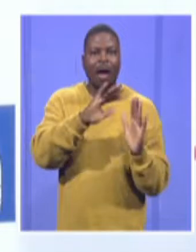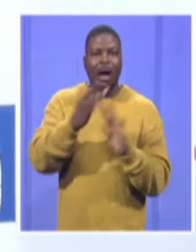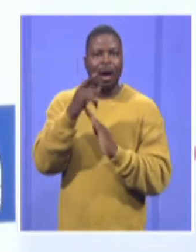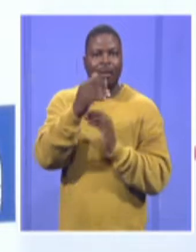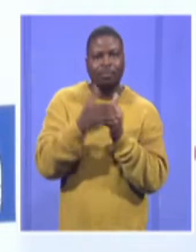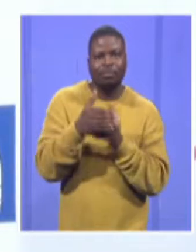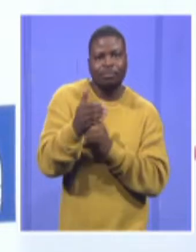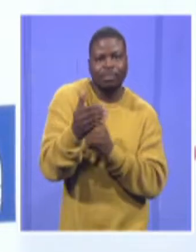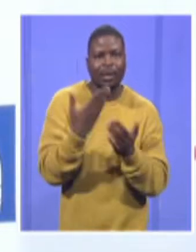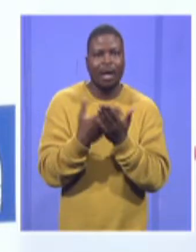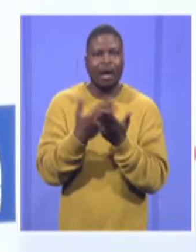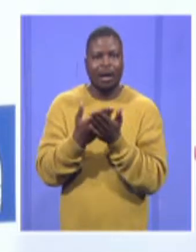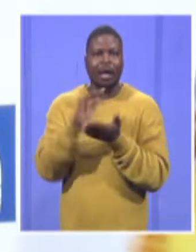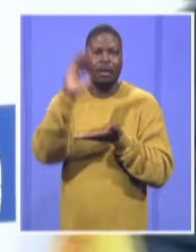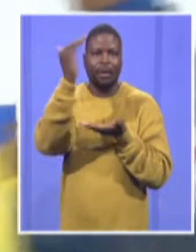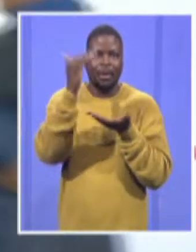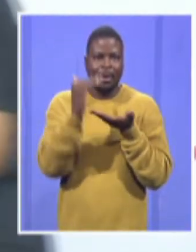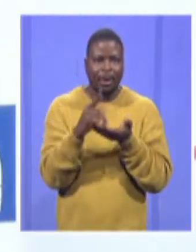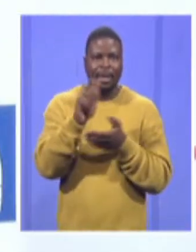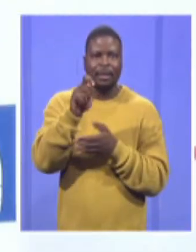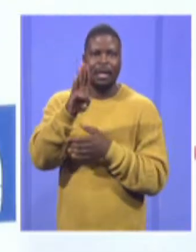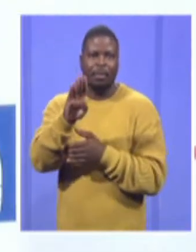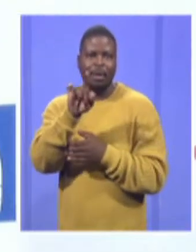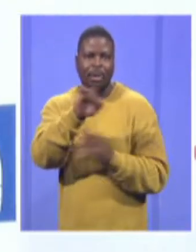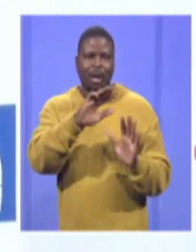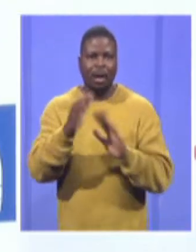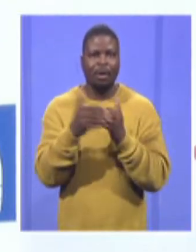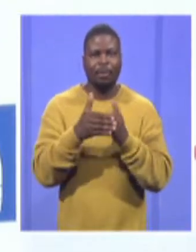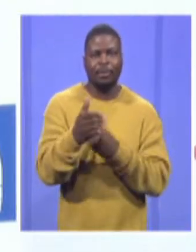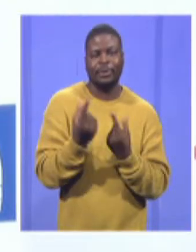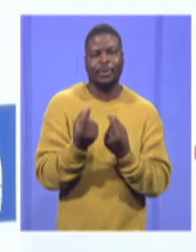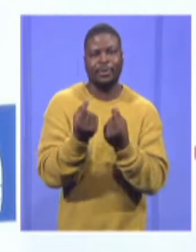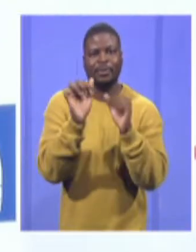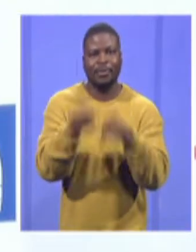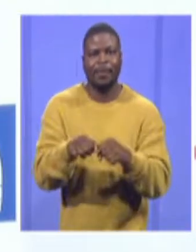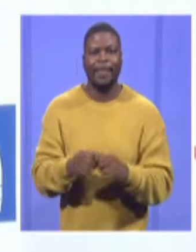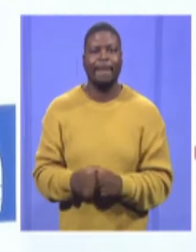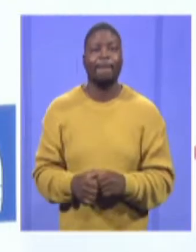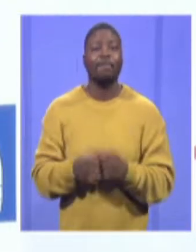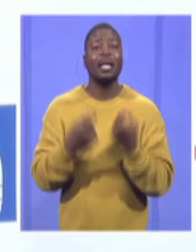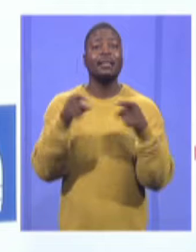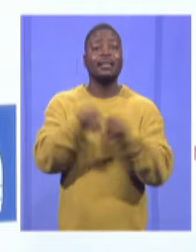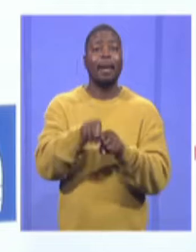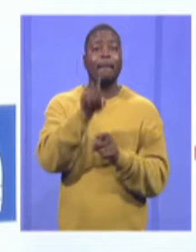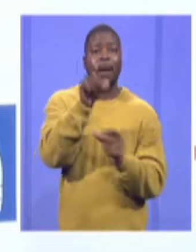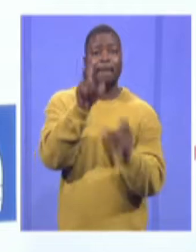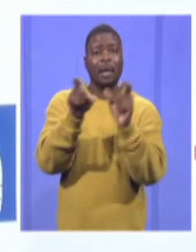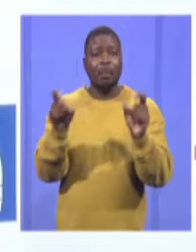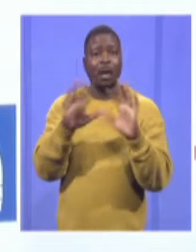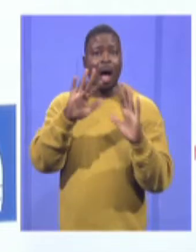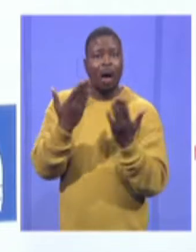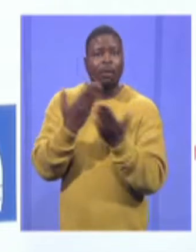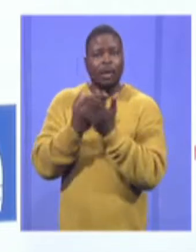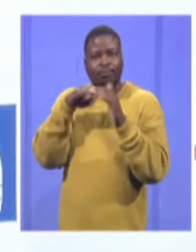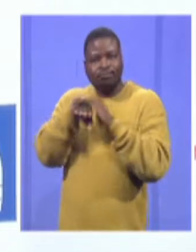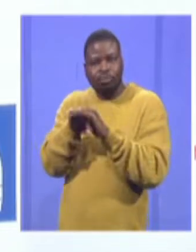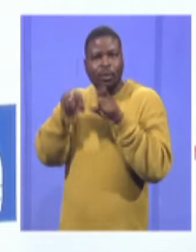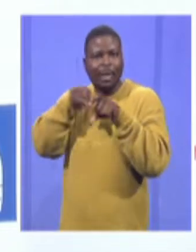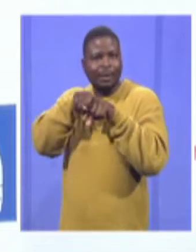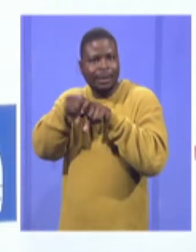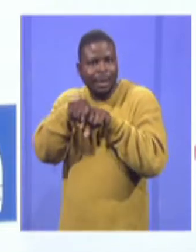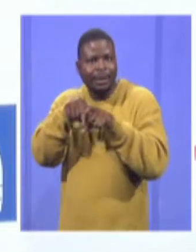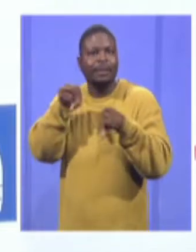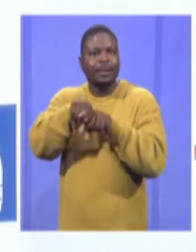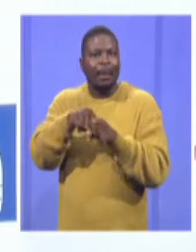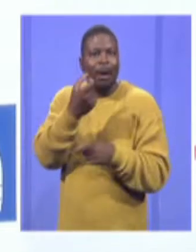conversations. And secondly, diagnostics, to reduce the time from a patient being tested for TB to them receiving treatment